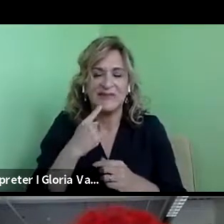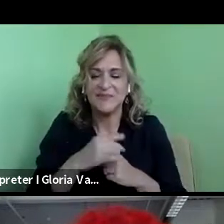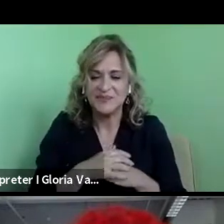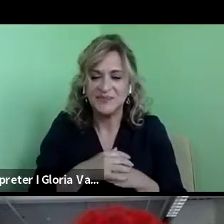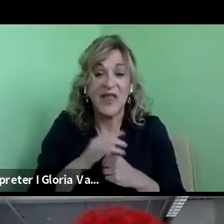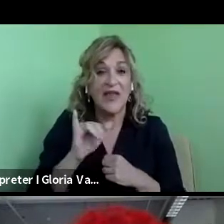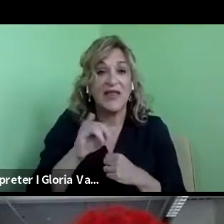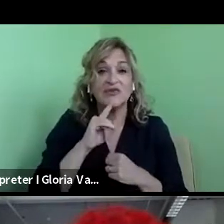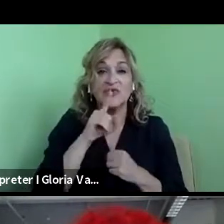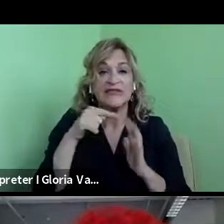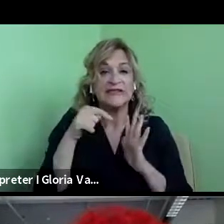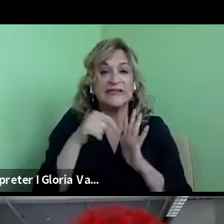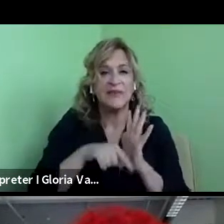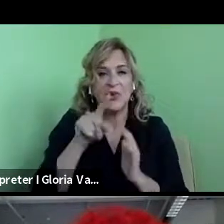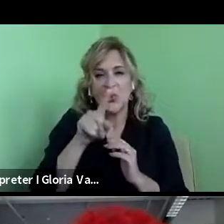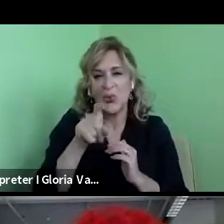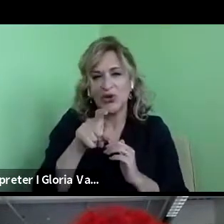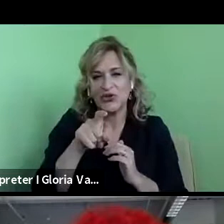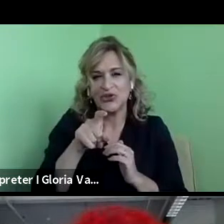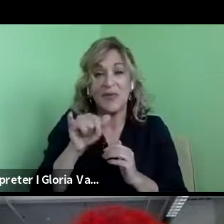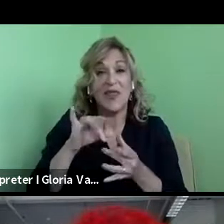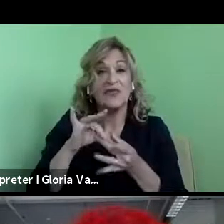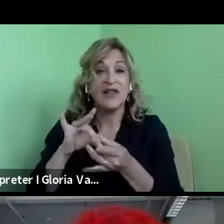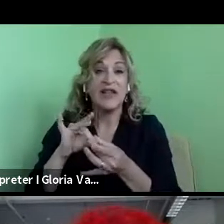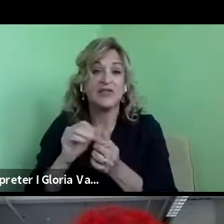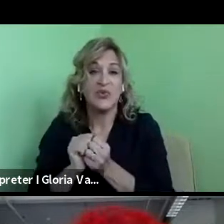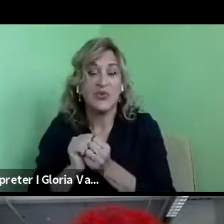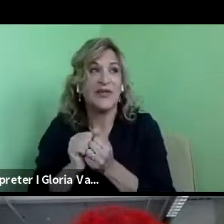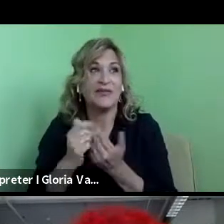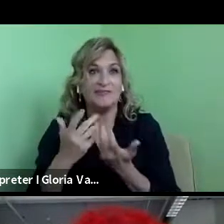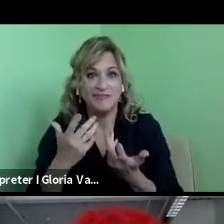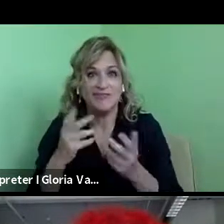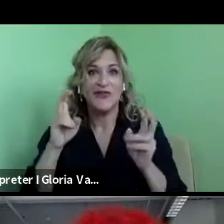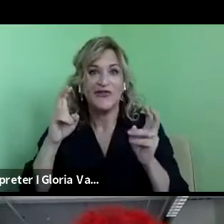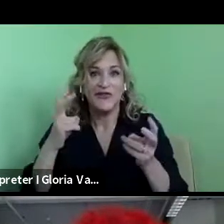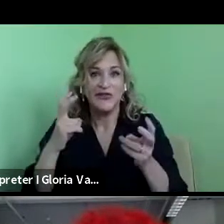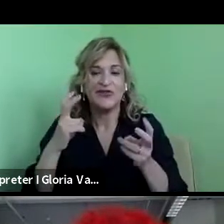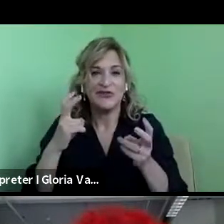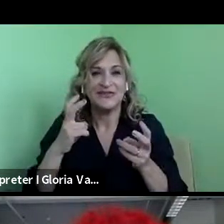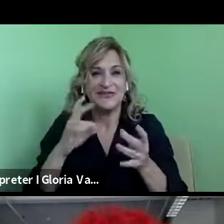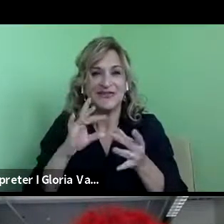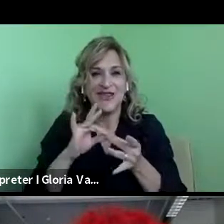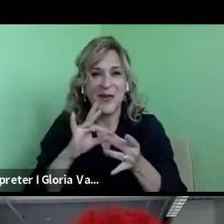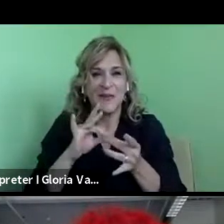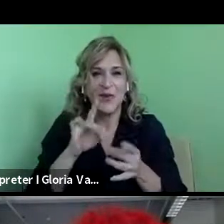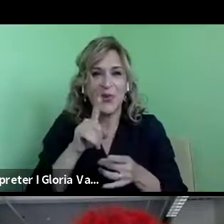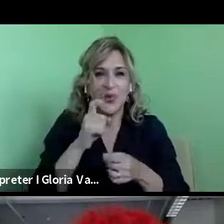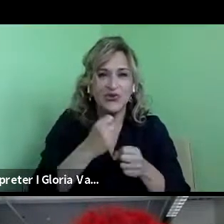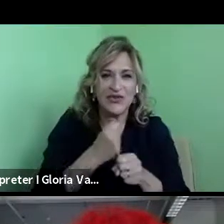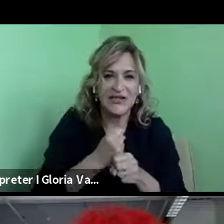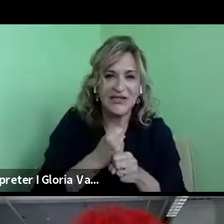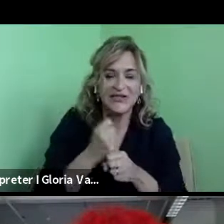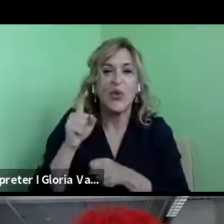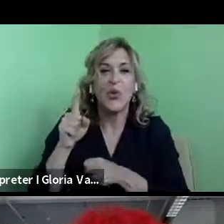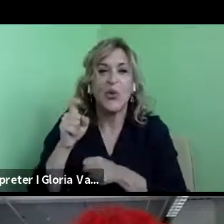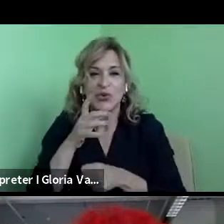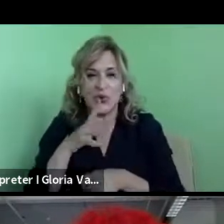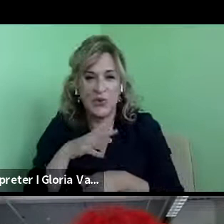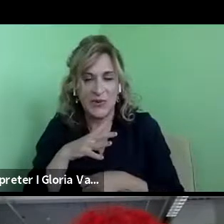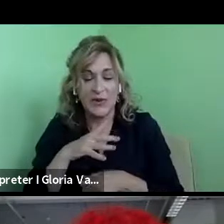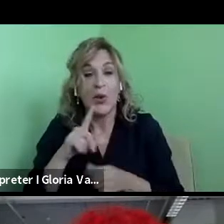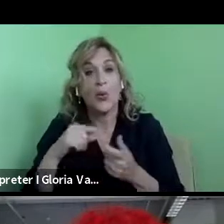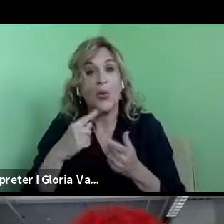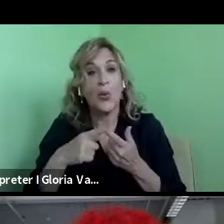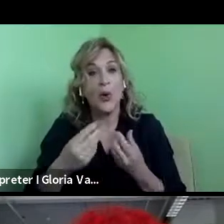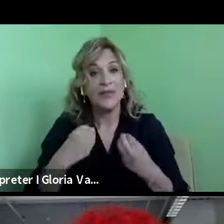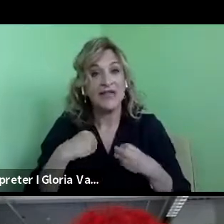And it really relates to the original topic of 100 years, 100 women, and that when I was first presented with this opportunity,